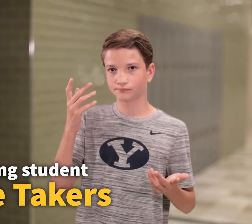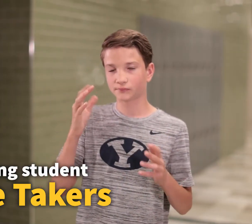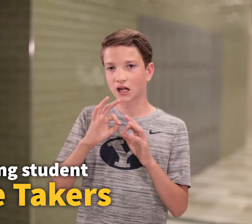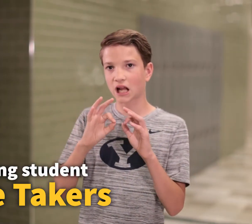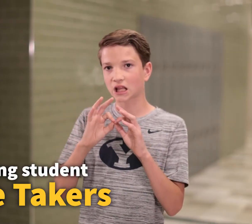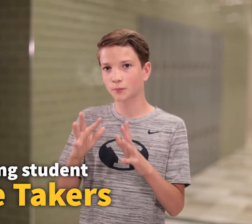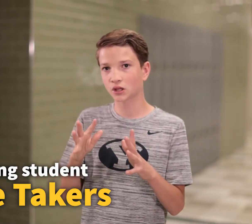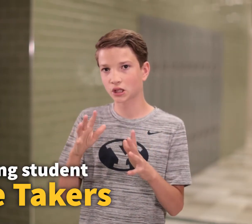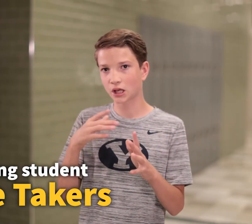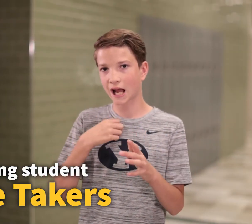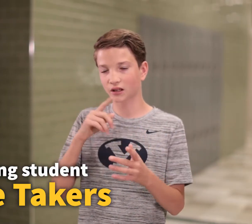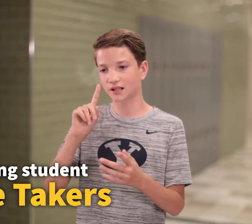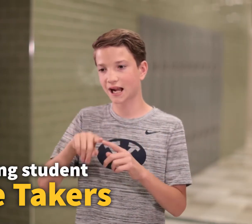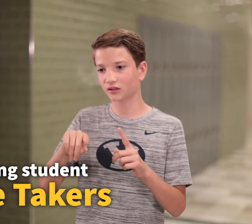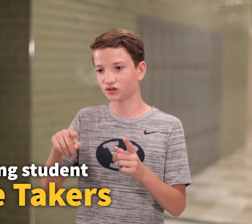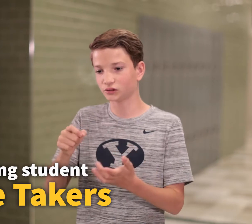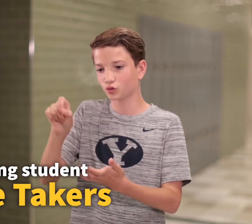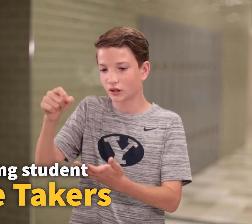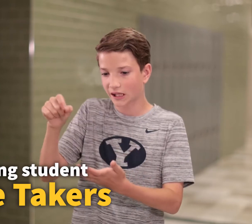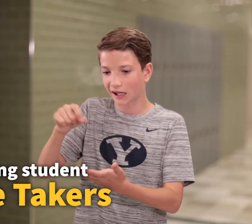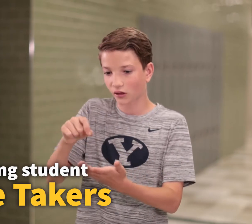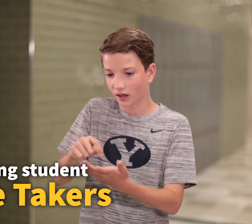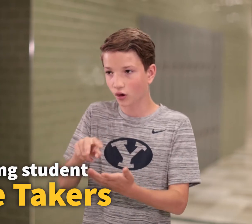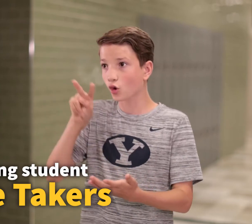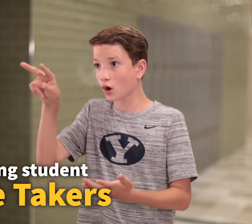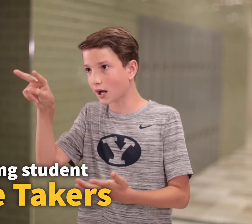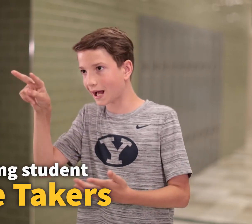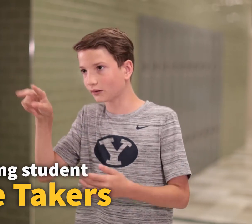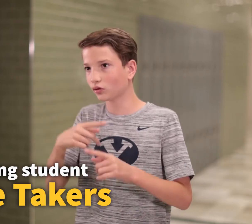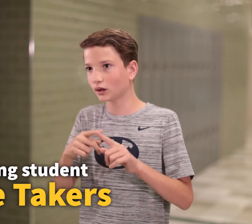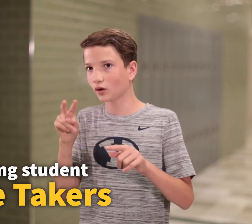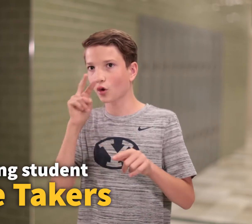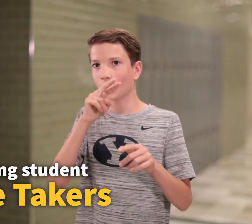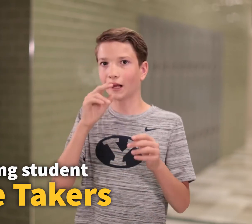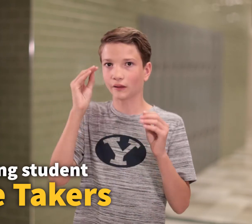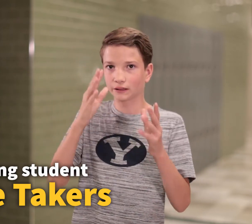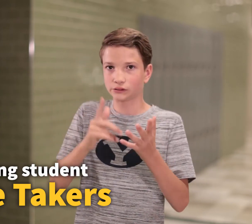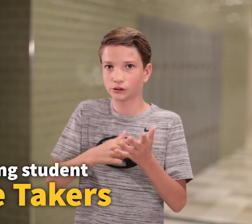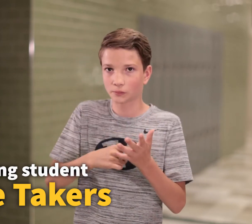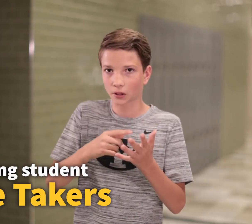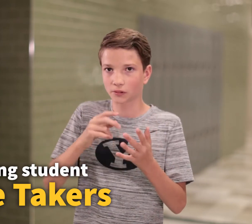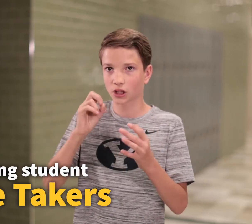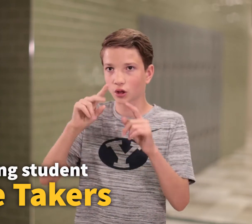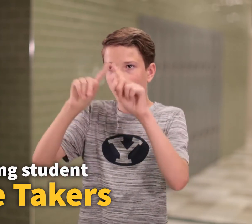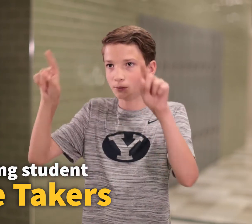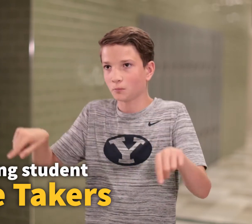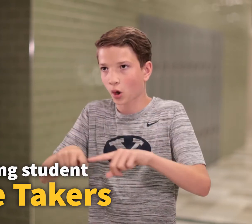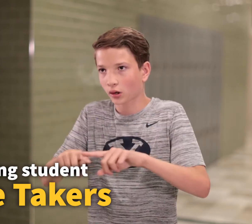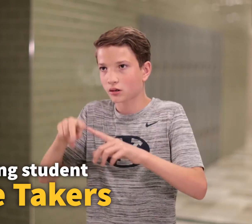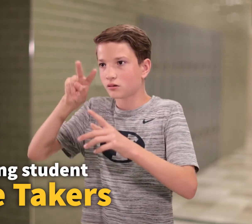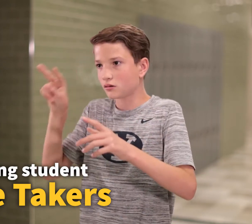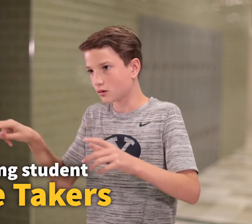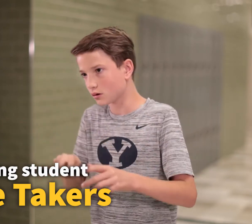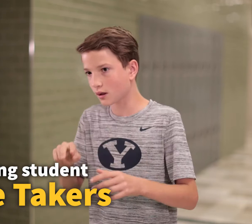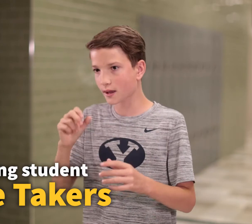Particularly with math, it can be difficult to be able to watch the interpreter and see the teacher's explanations on the